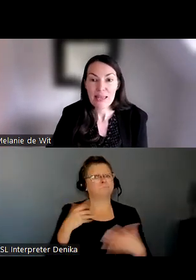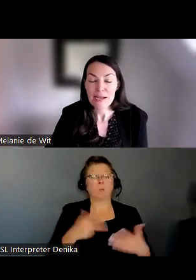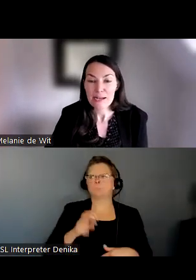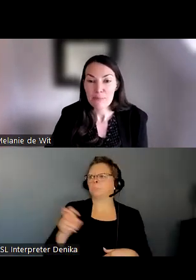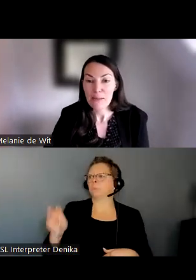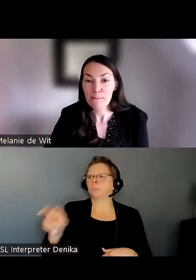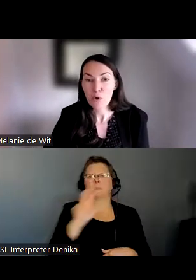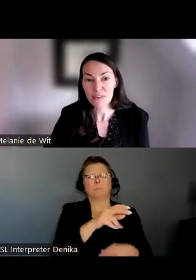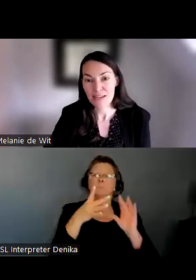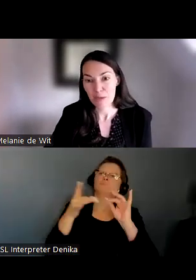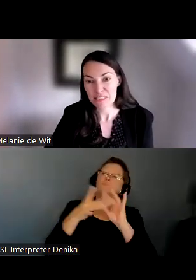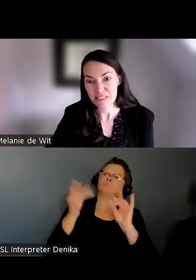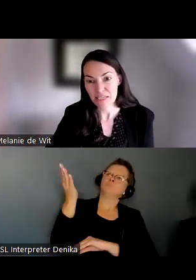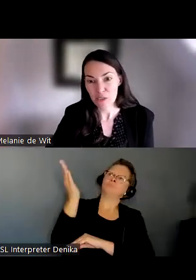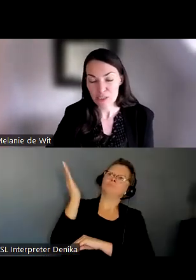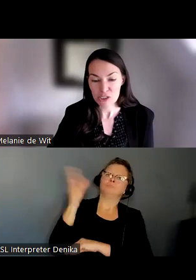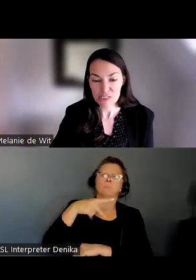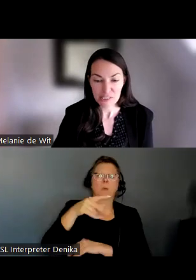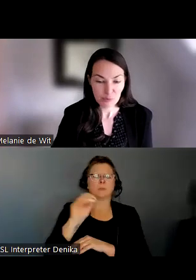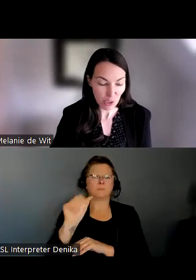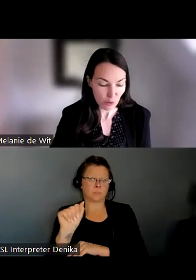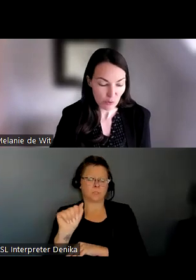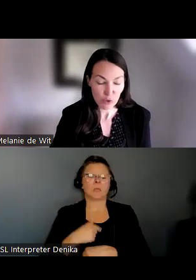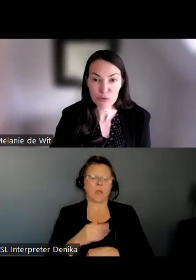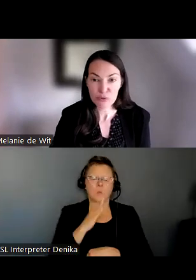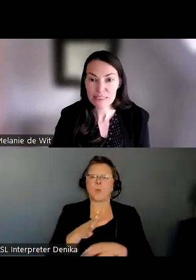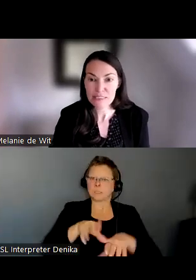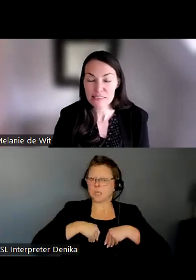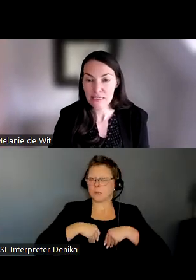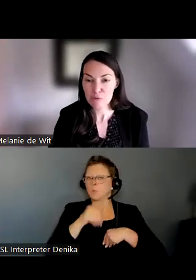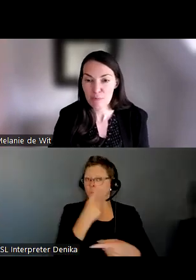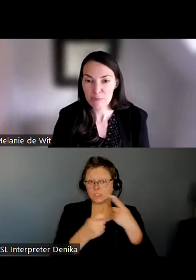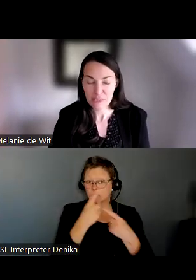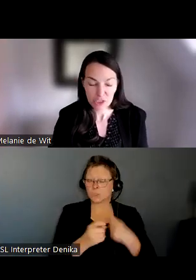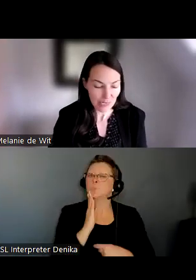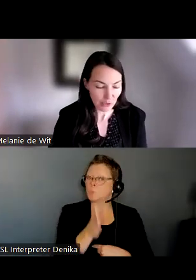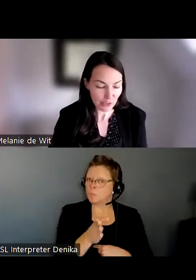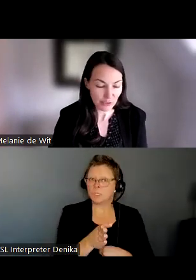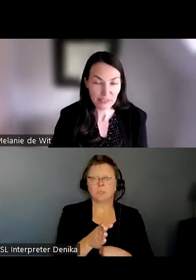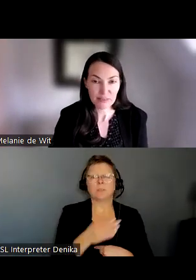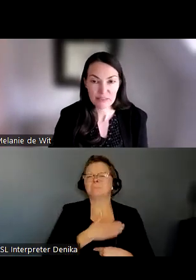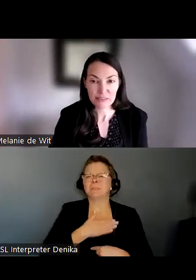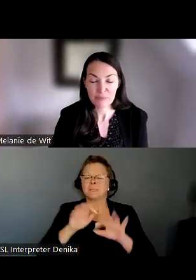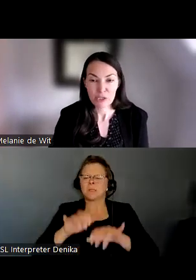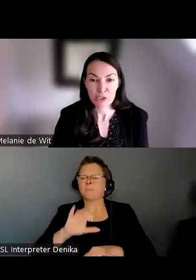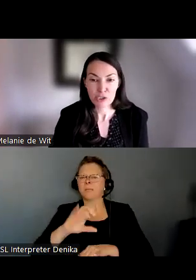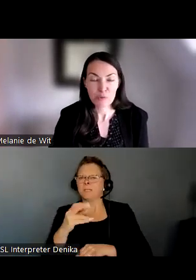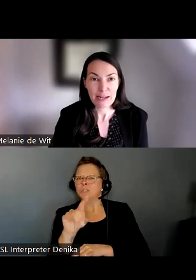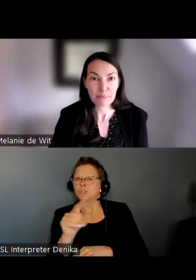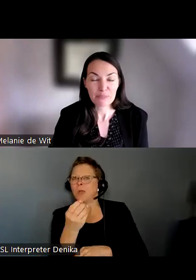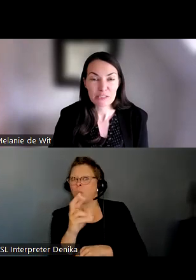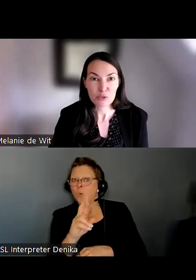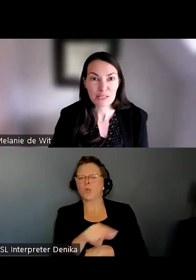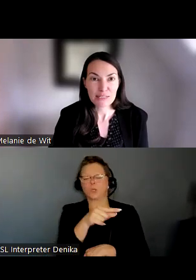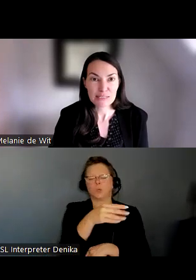attorney. More than happy to take questions as we go, so please drop them in the chat or in the